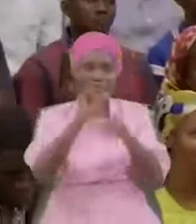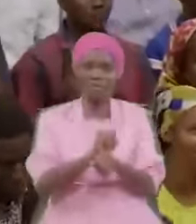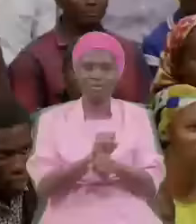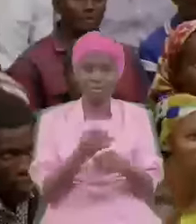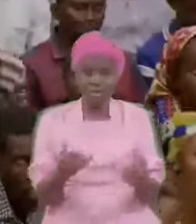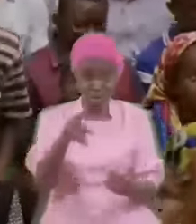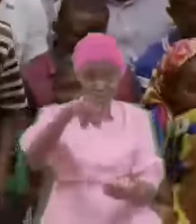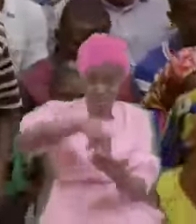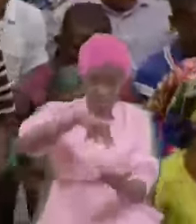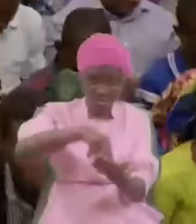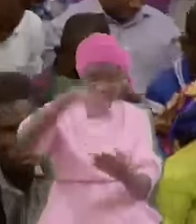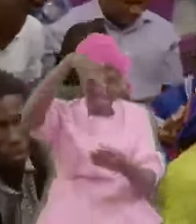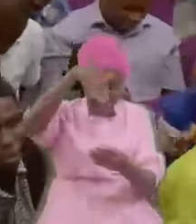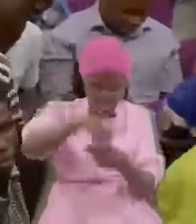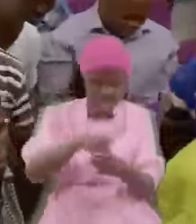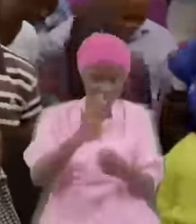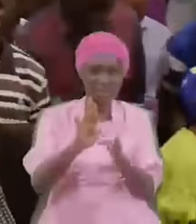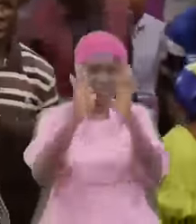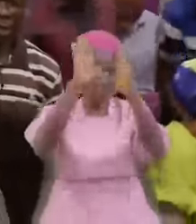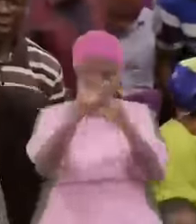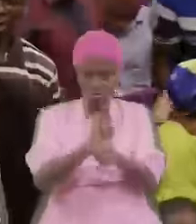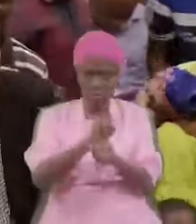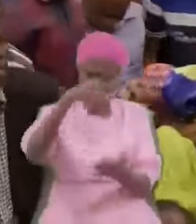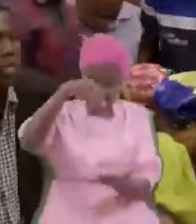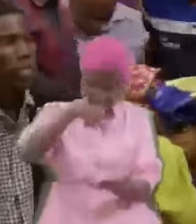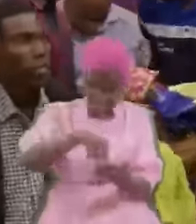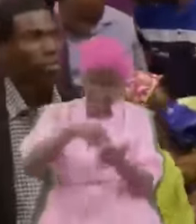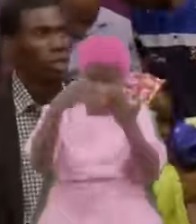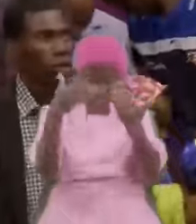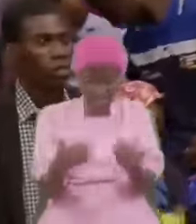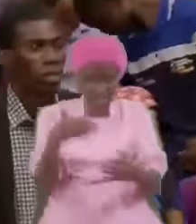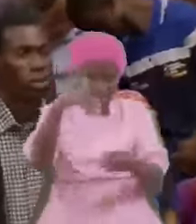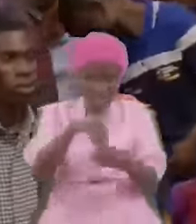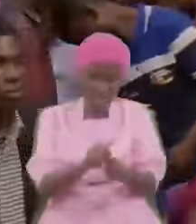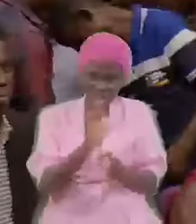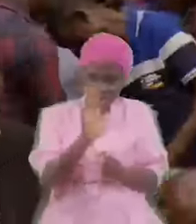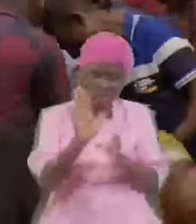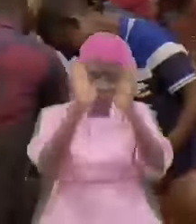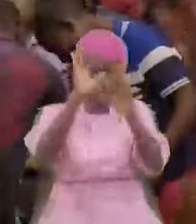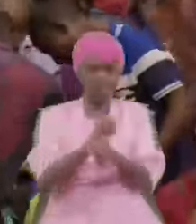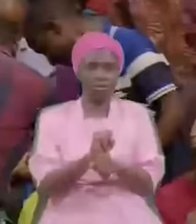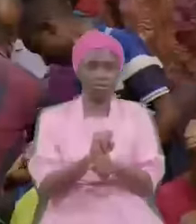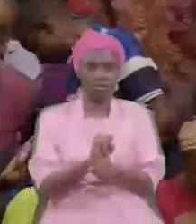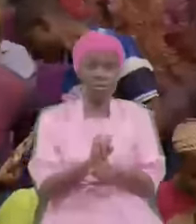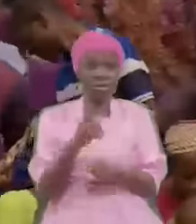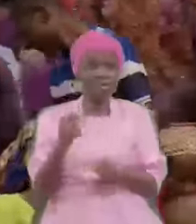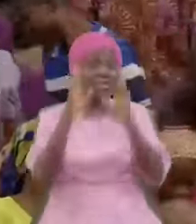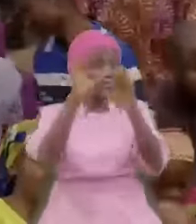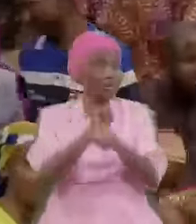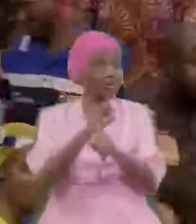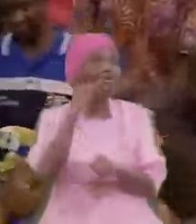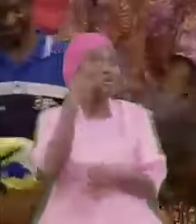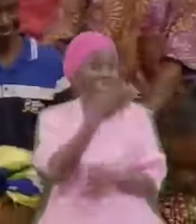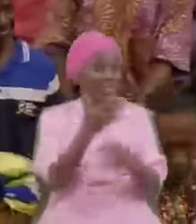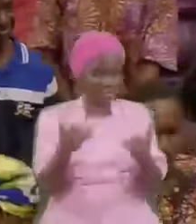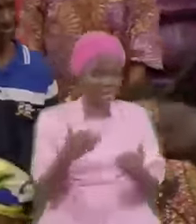miracle. Stand up now in your miracle. The miracle is there. The signs and the wonders tonight will